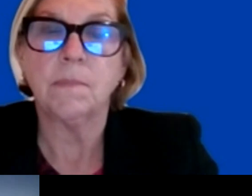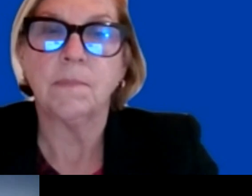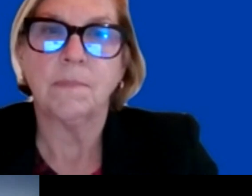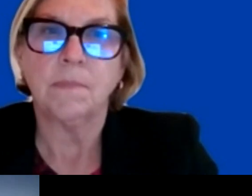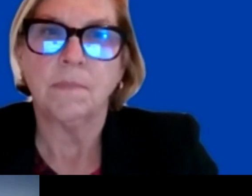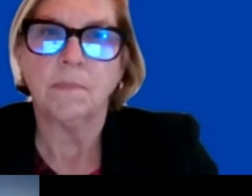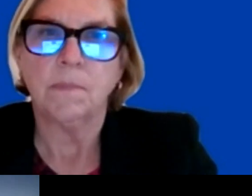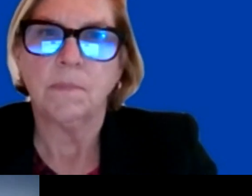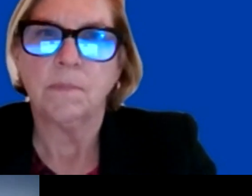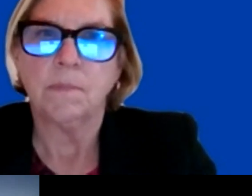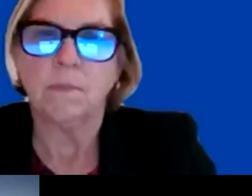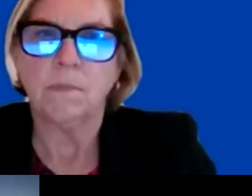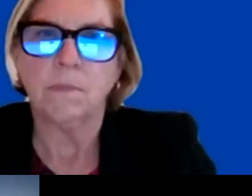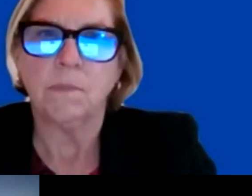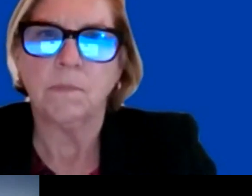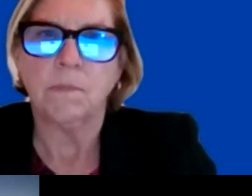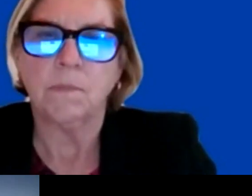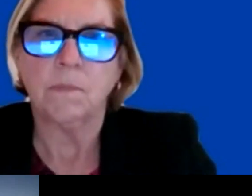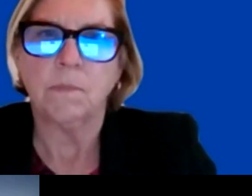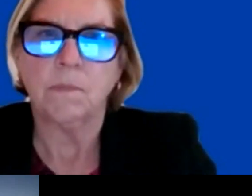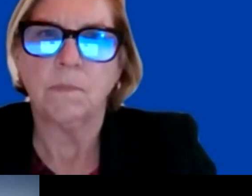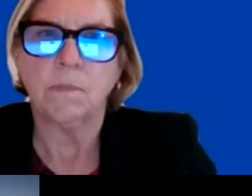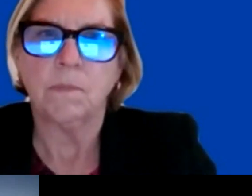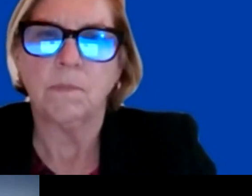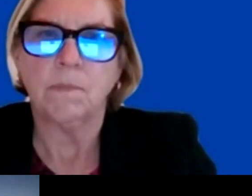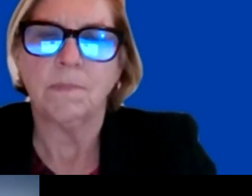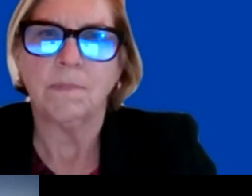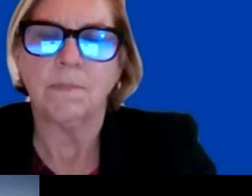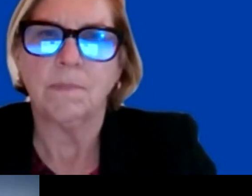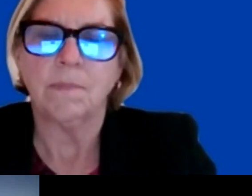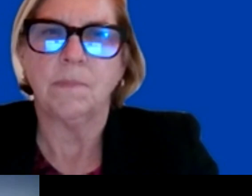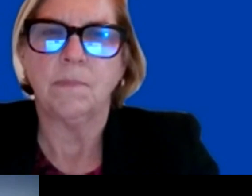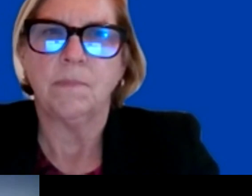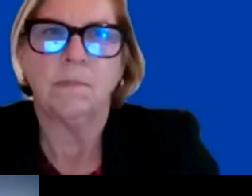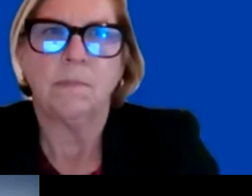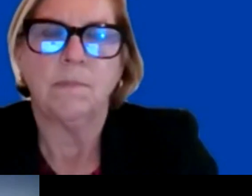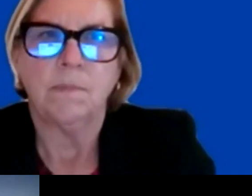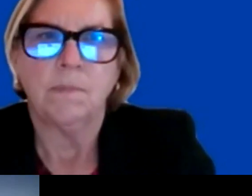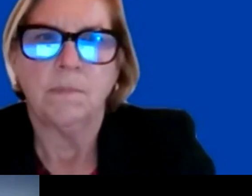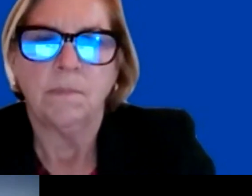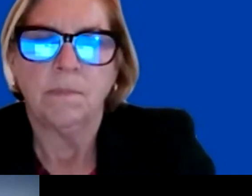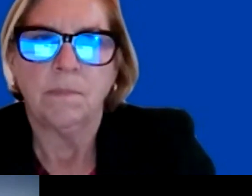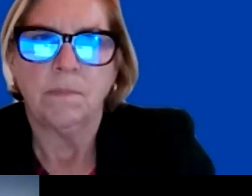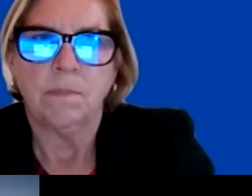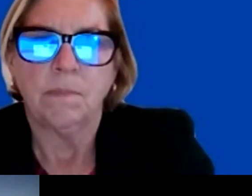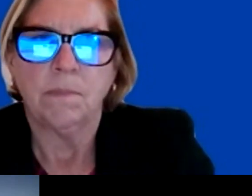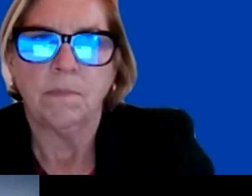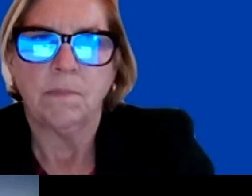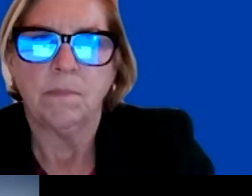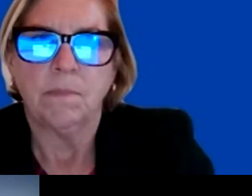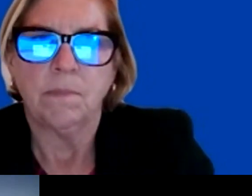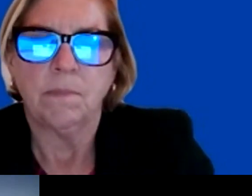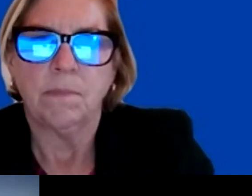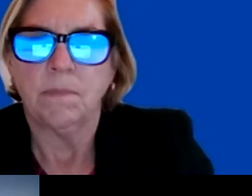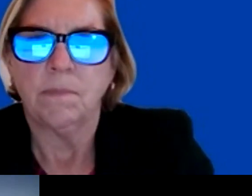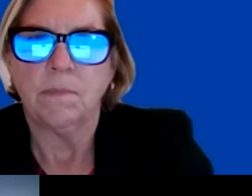building code to ensure roll-in showers are required for new apartment construction and renovated apartments? Thank you,